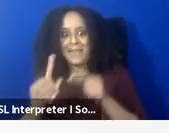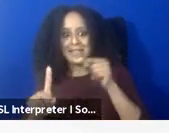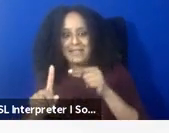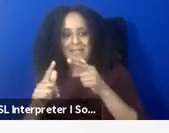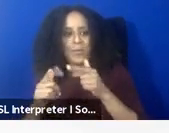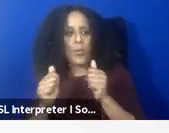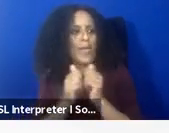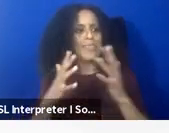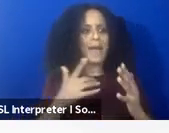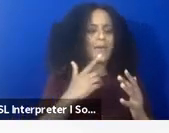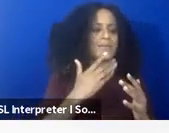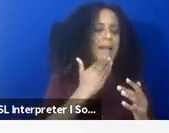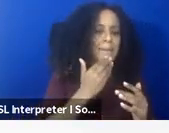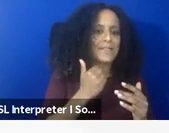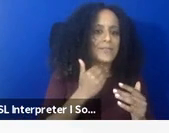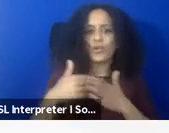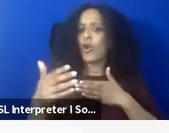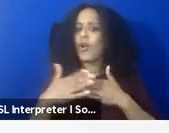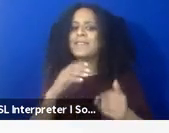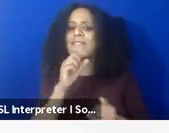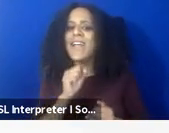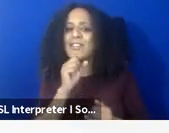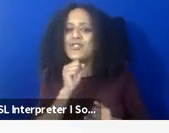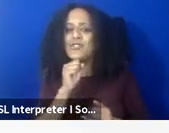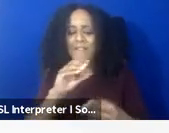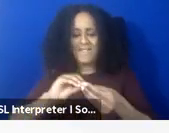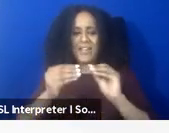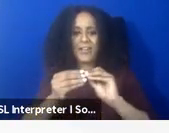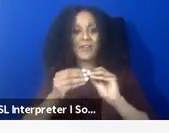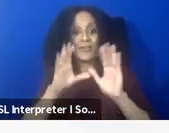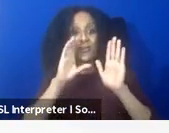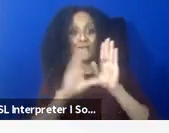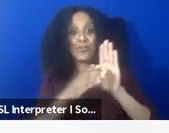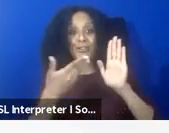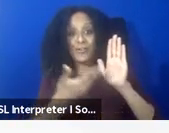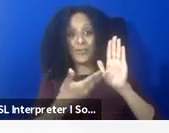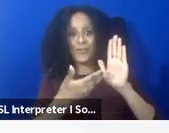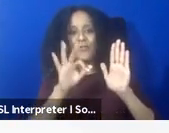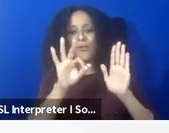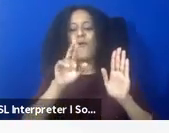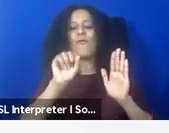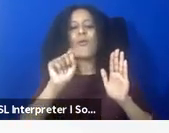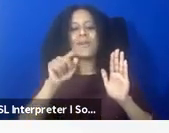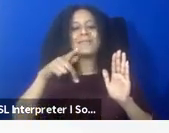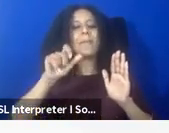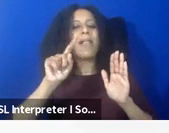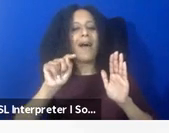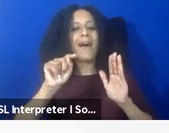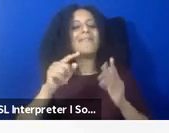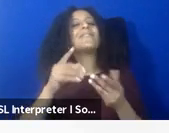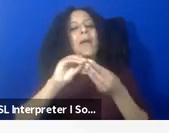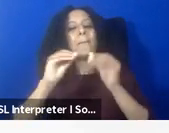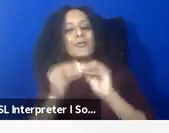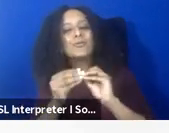without diabetes, regardless of age. The figure shown here is a forest plot of odds ratios of hearing impairment